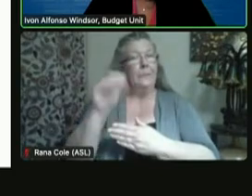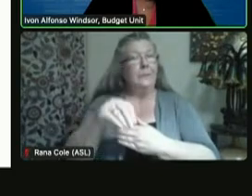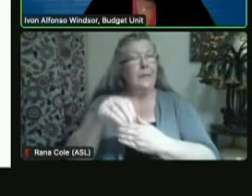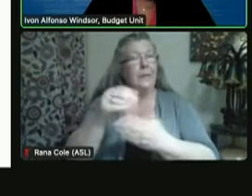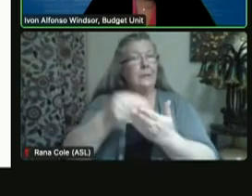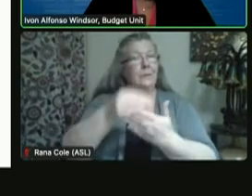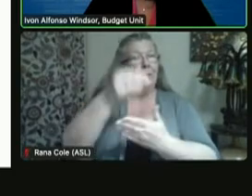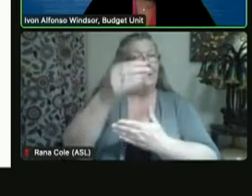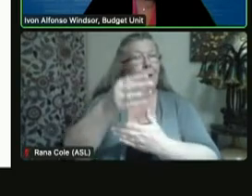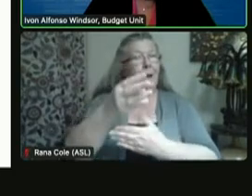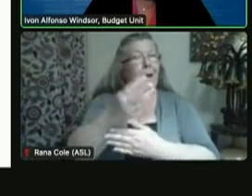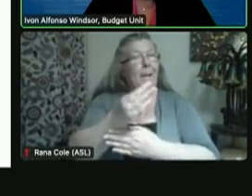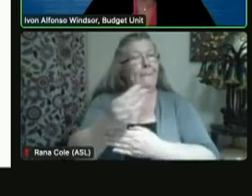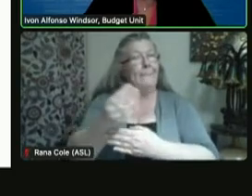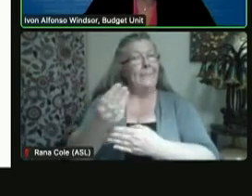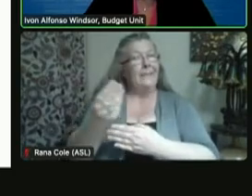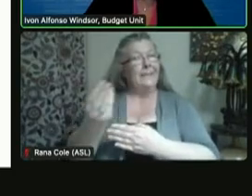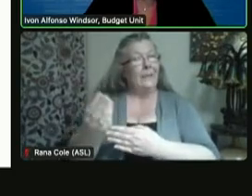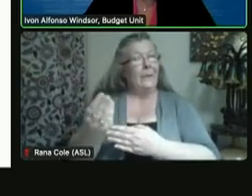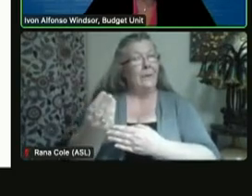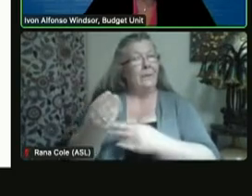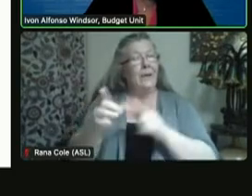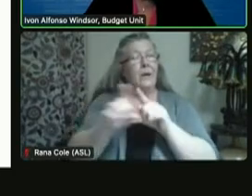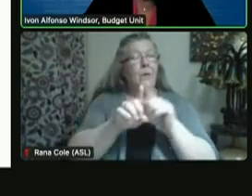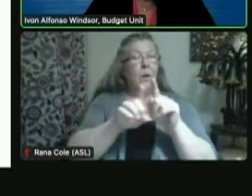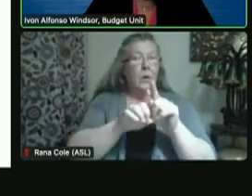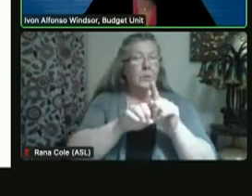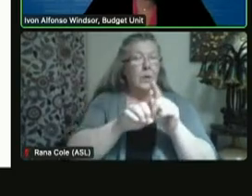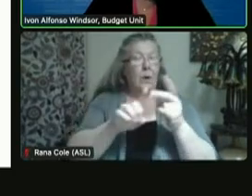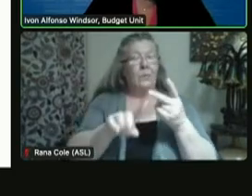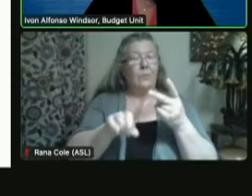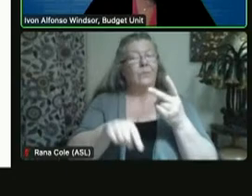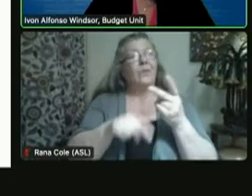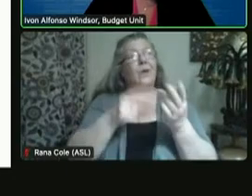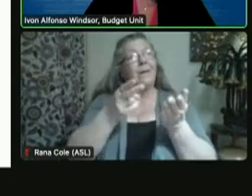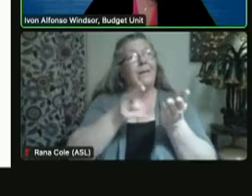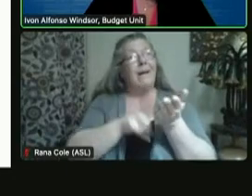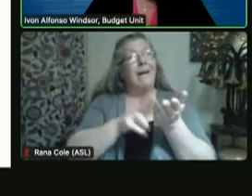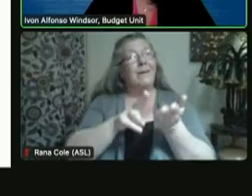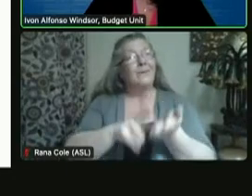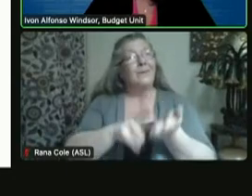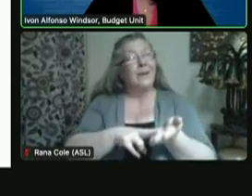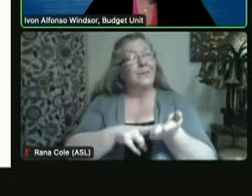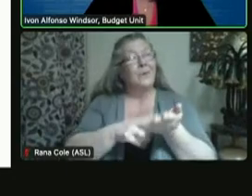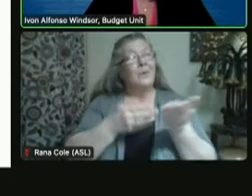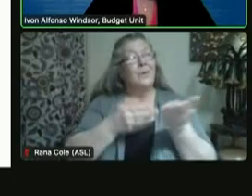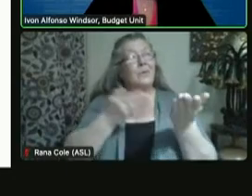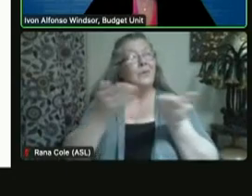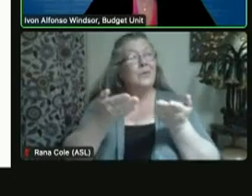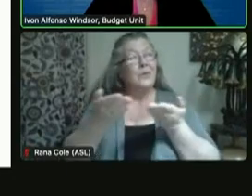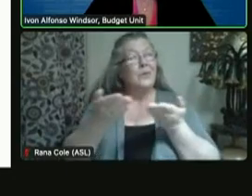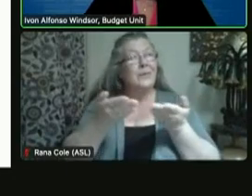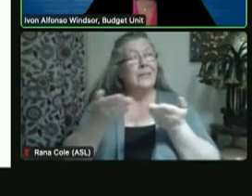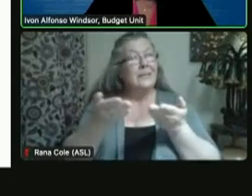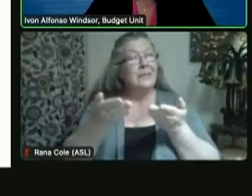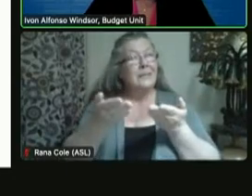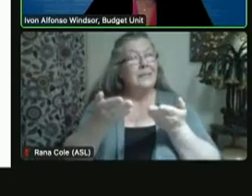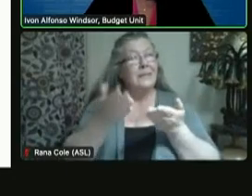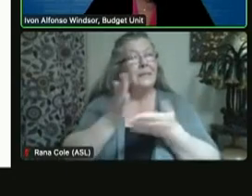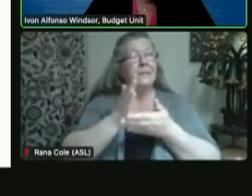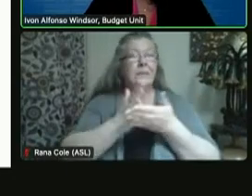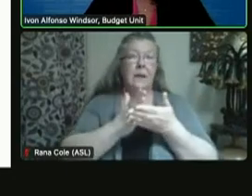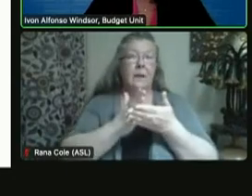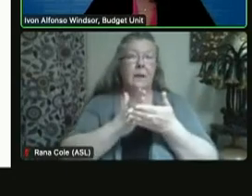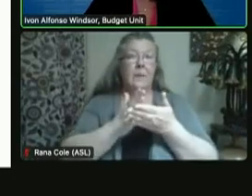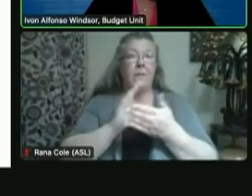goes towards contractual service, and then the smallest piece is for equipment. You know, some of our printers are at school, some of our computers,